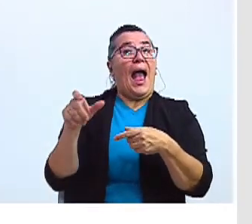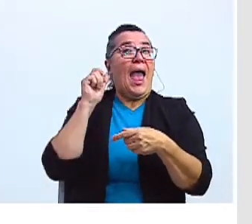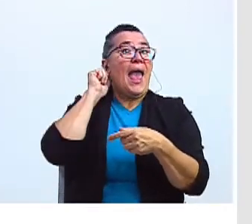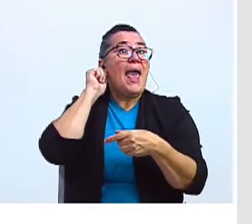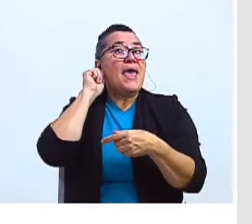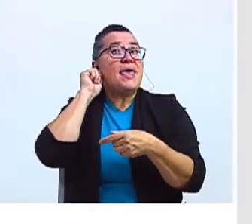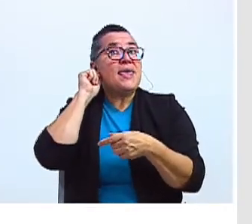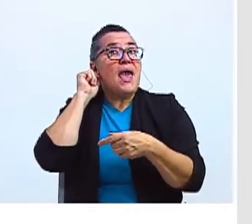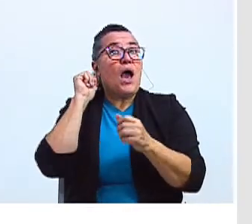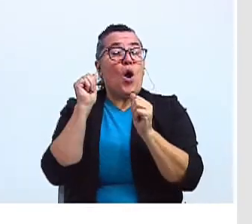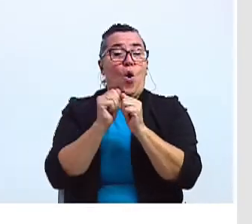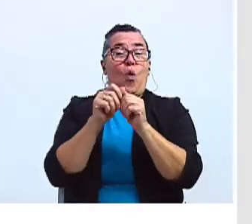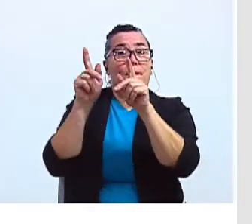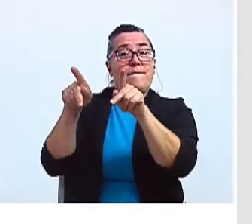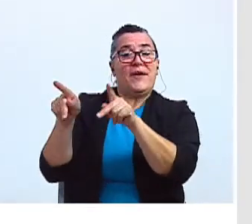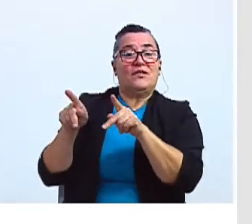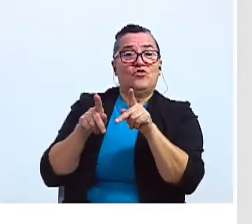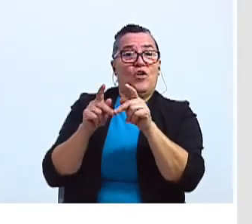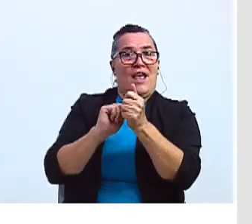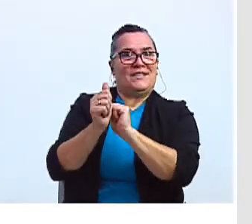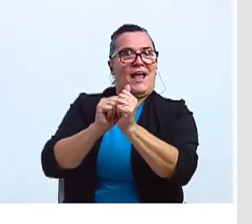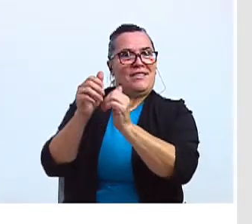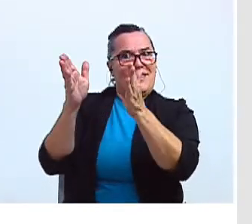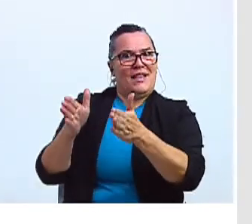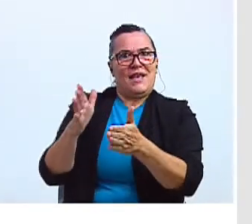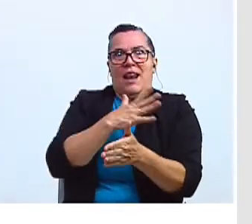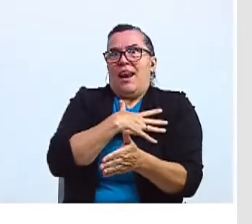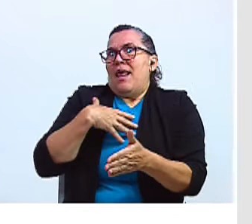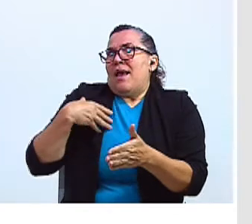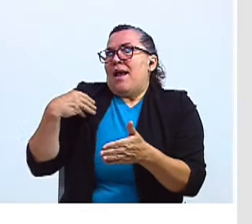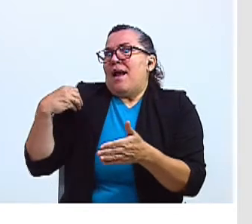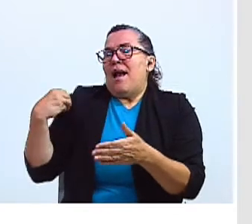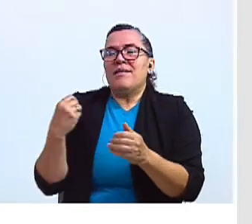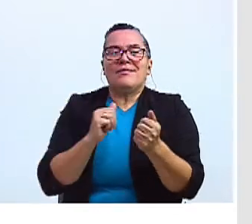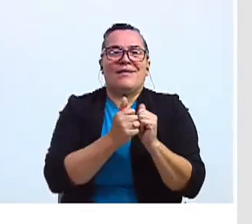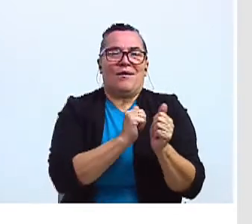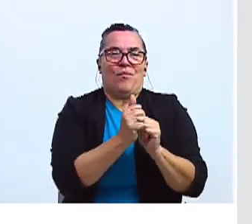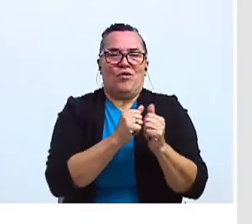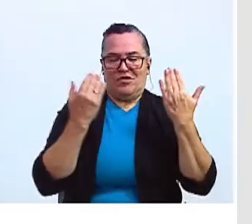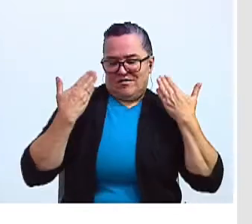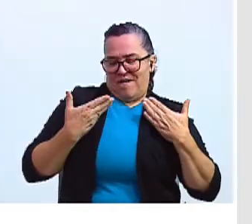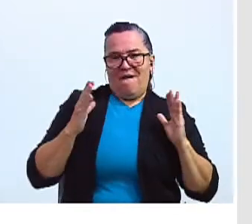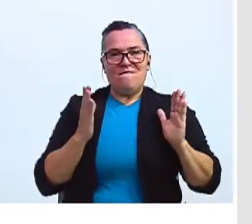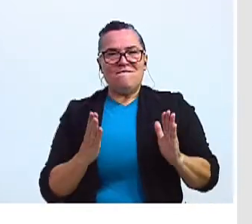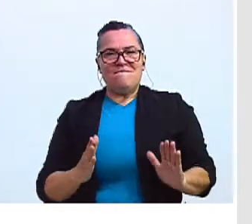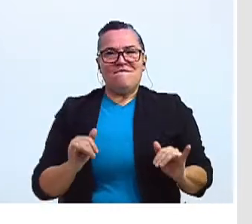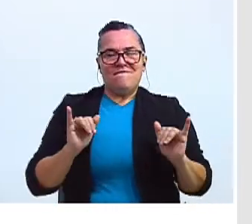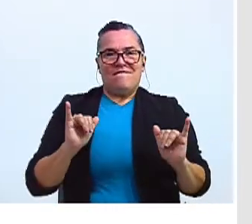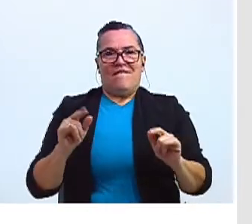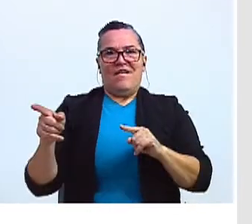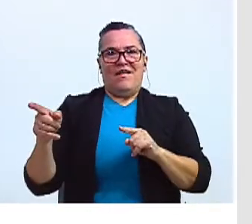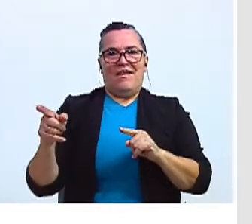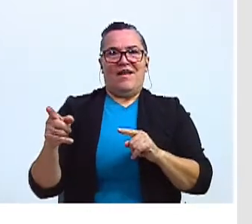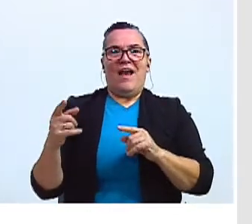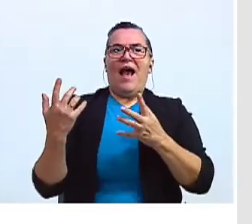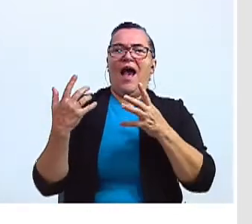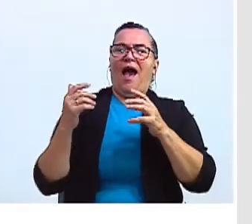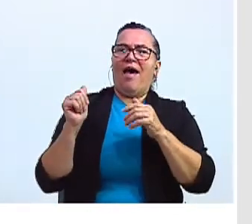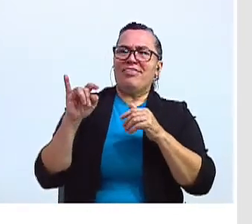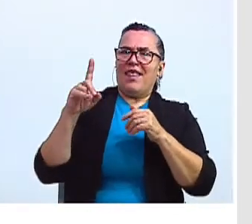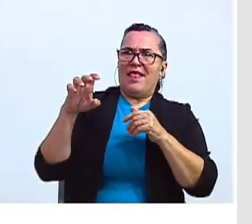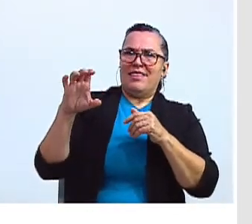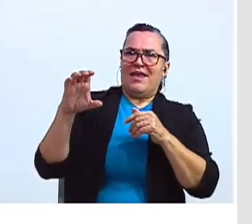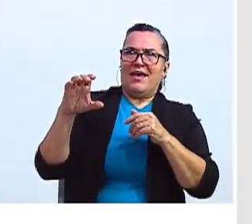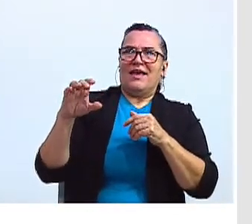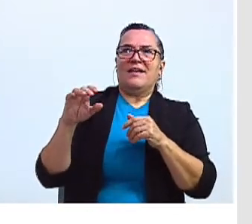with athletic people because she loves sports. Okay, so your teacher fits in with athletic people because